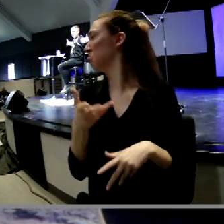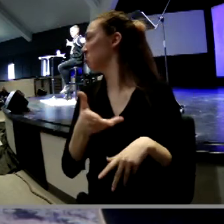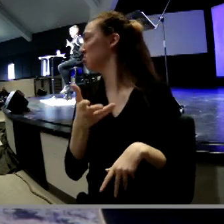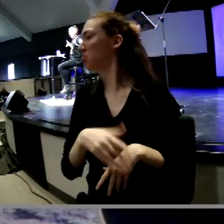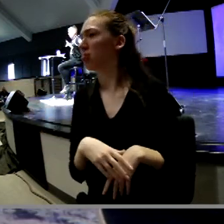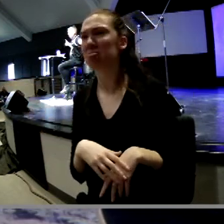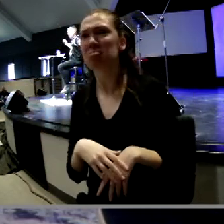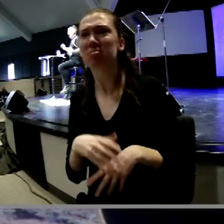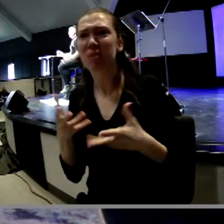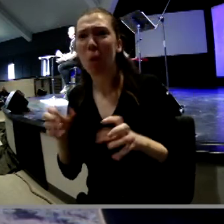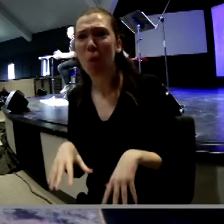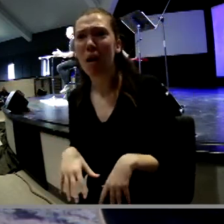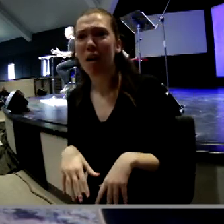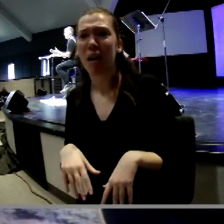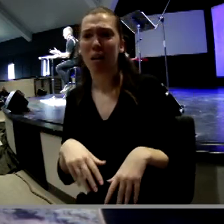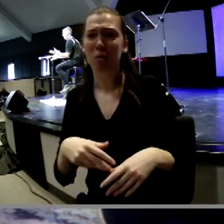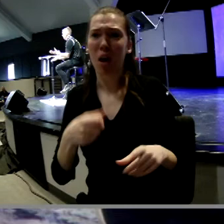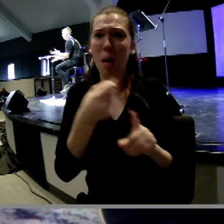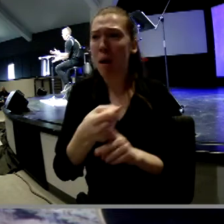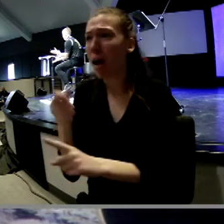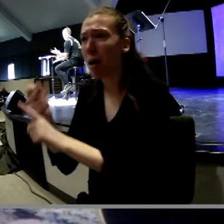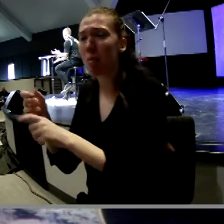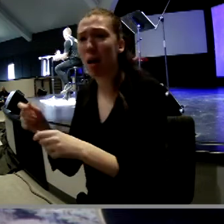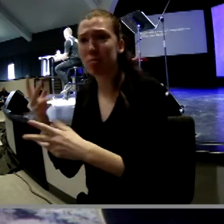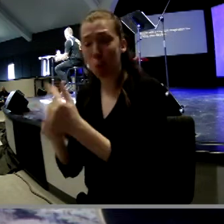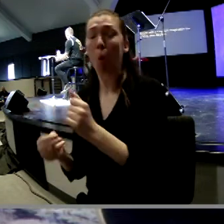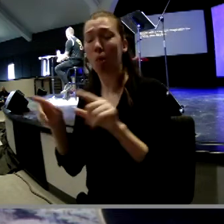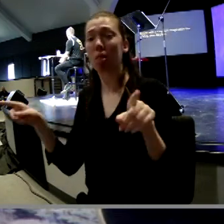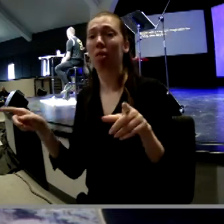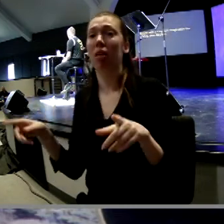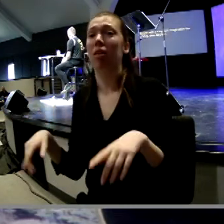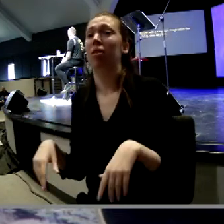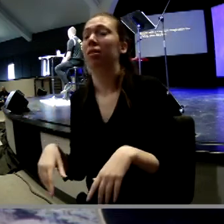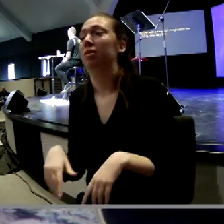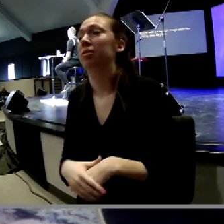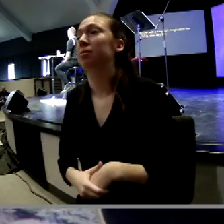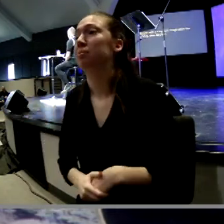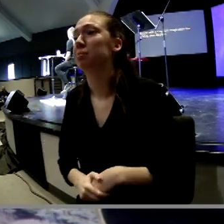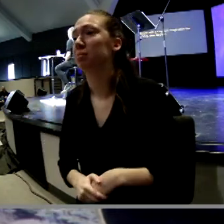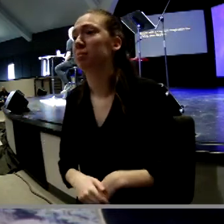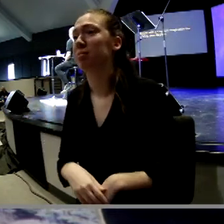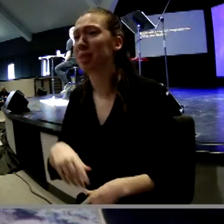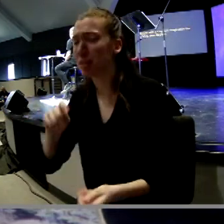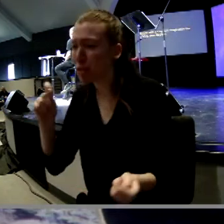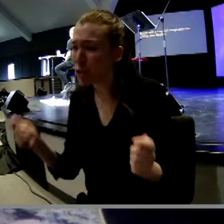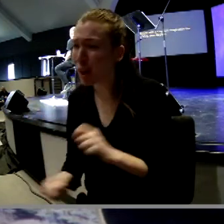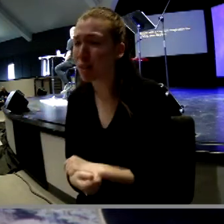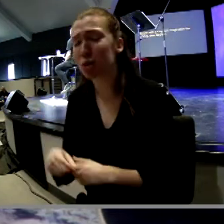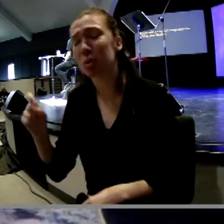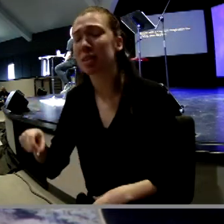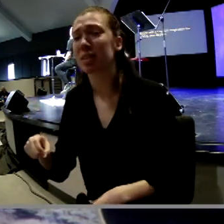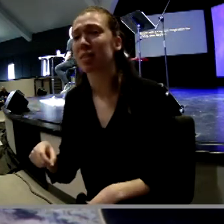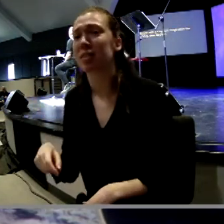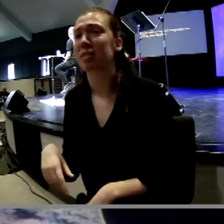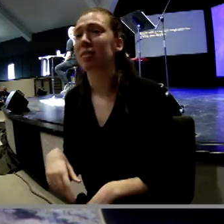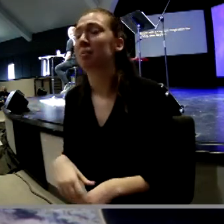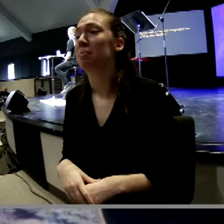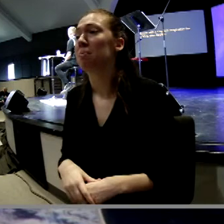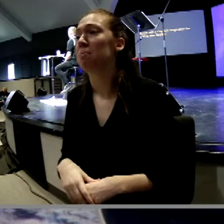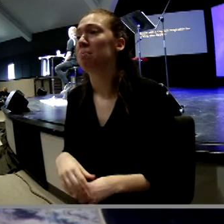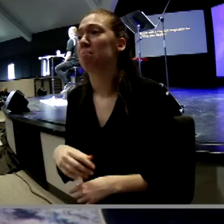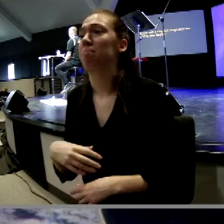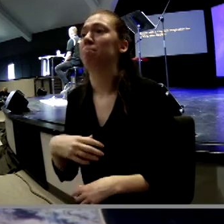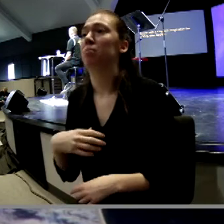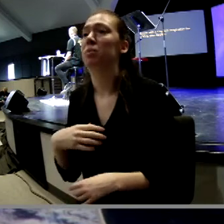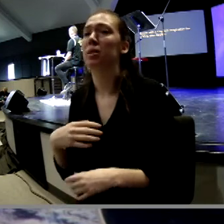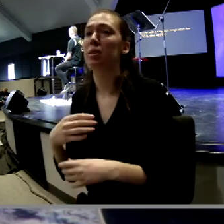thing to the ends of the earth and we never do anything on our block. That has to change. It has to shift. Our voice has to be